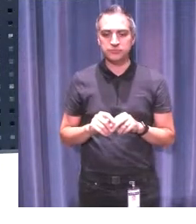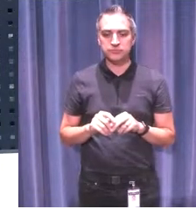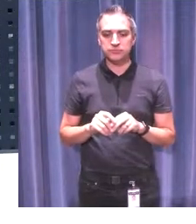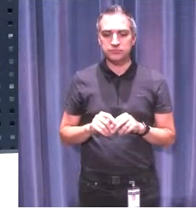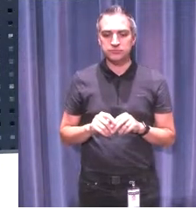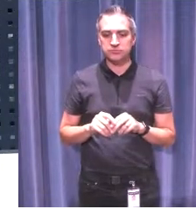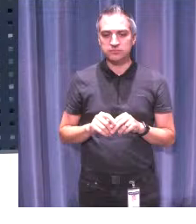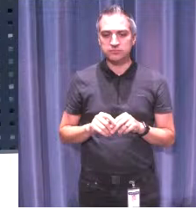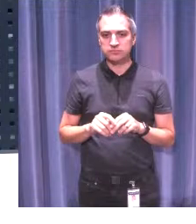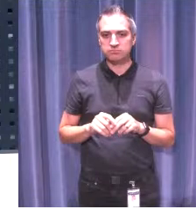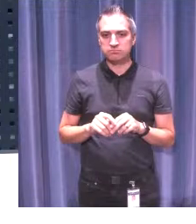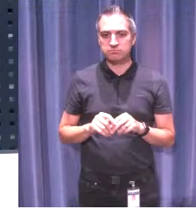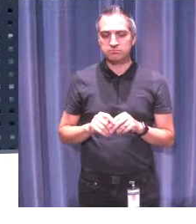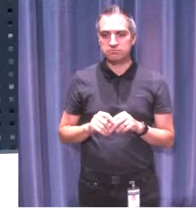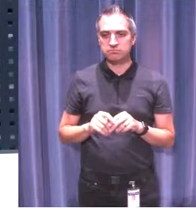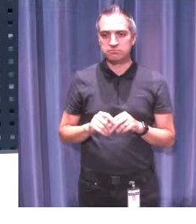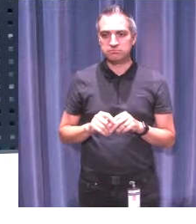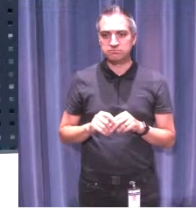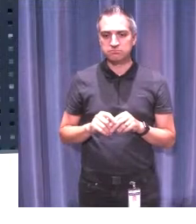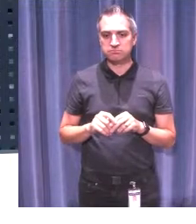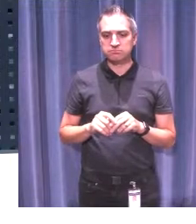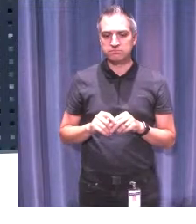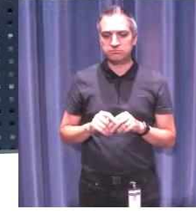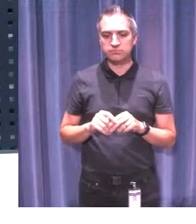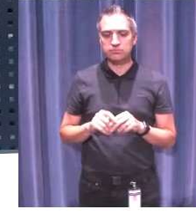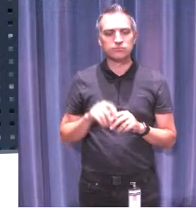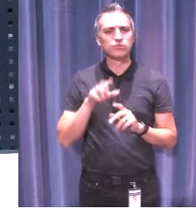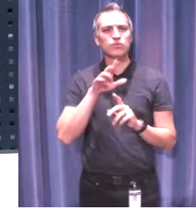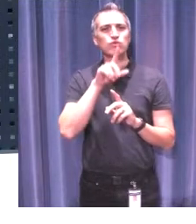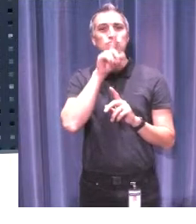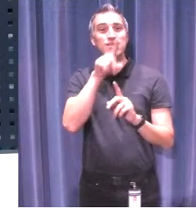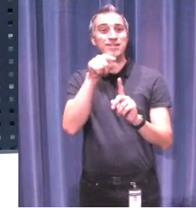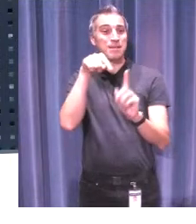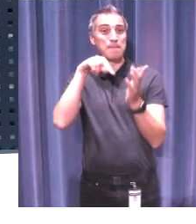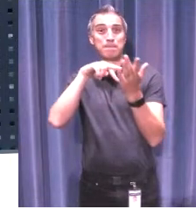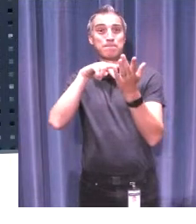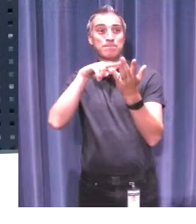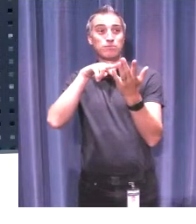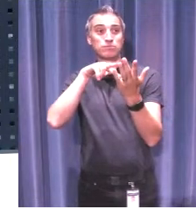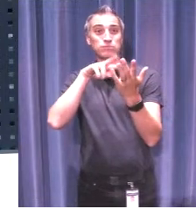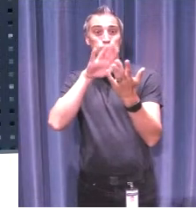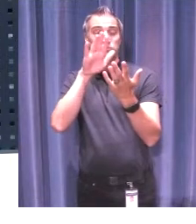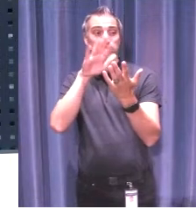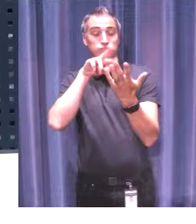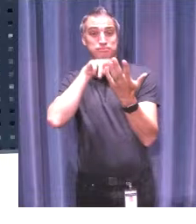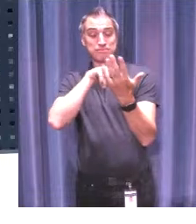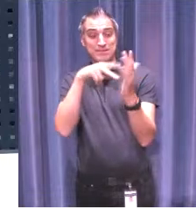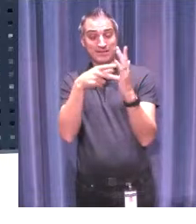are a consequence of what the college can do